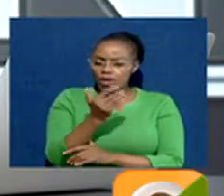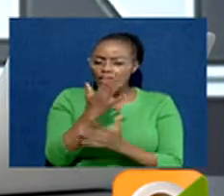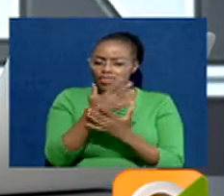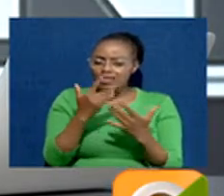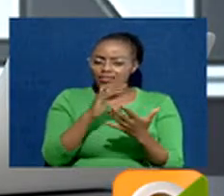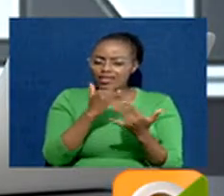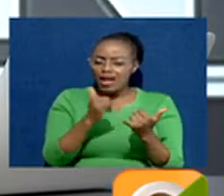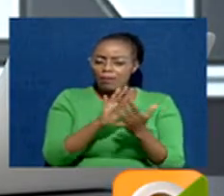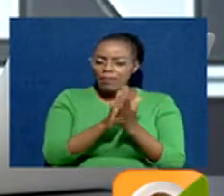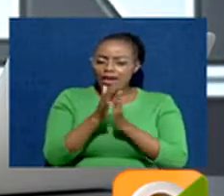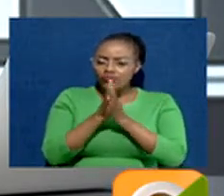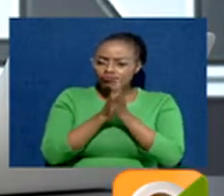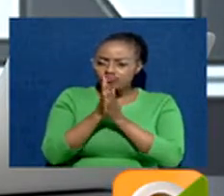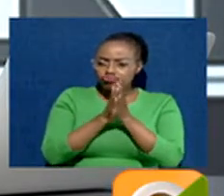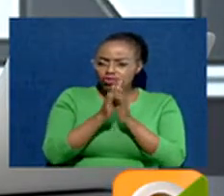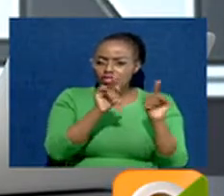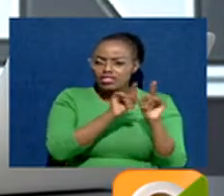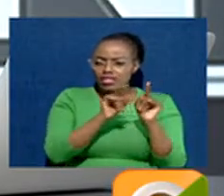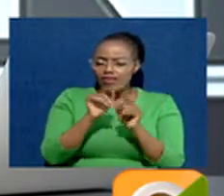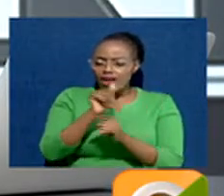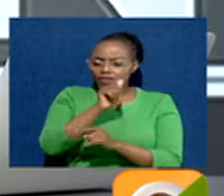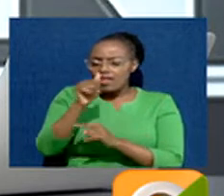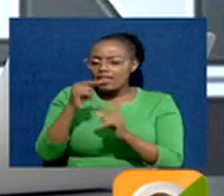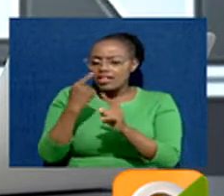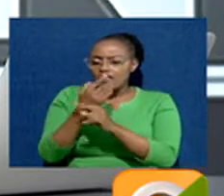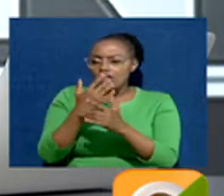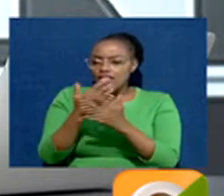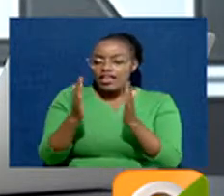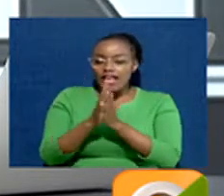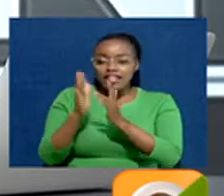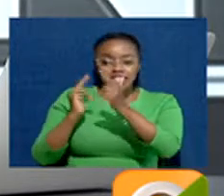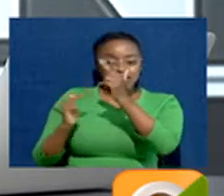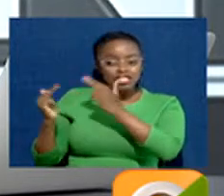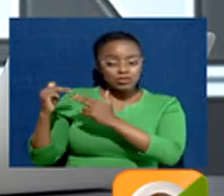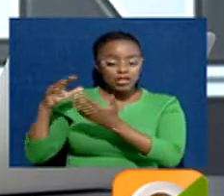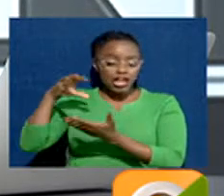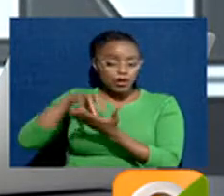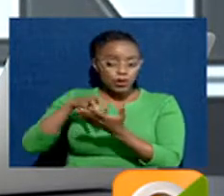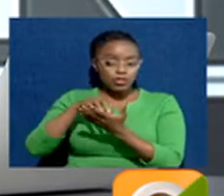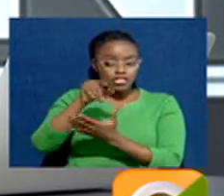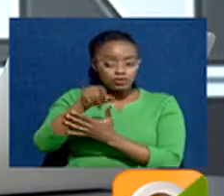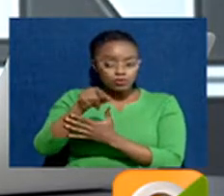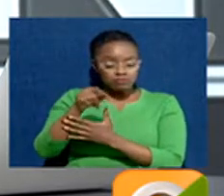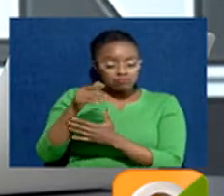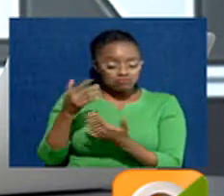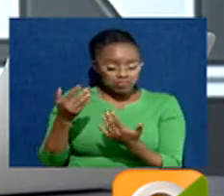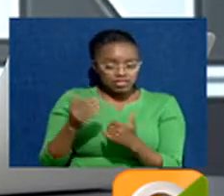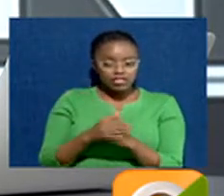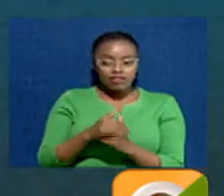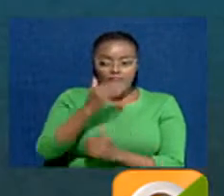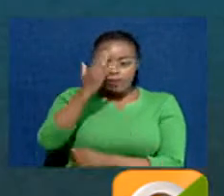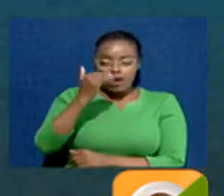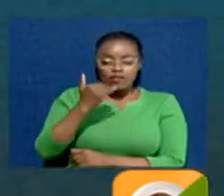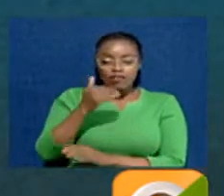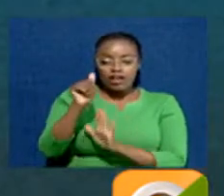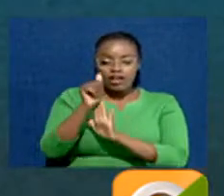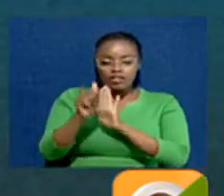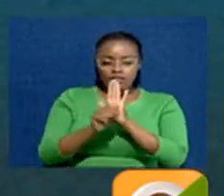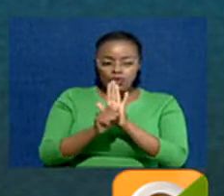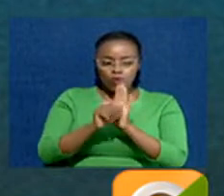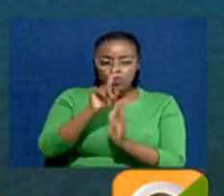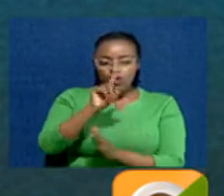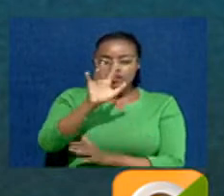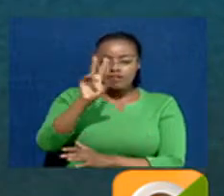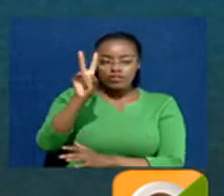get a little interesting. But then there's also the others as well. Yeah. And history and context. And history and context. Before. Even because as Article 152 of